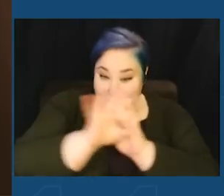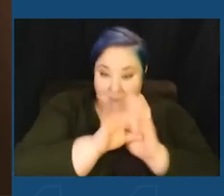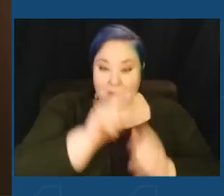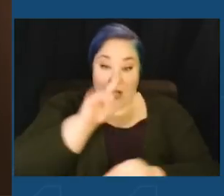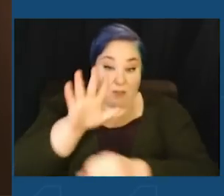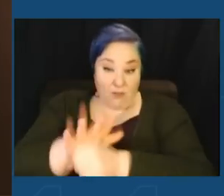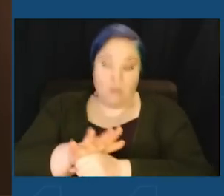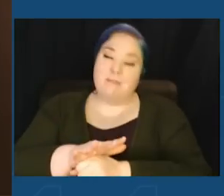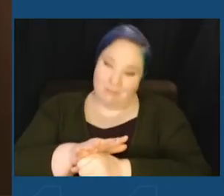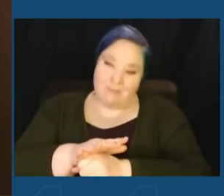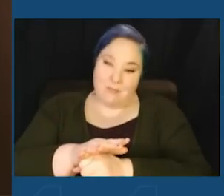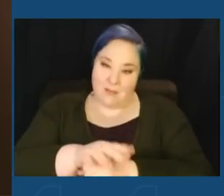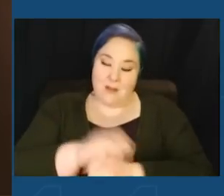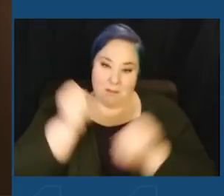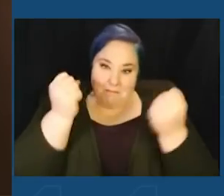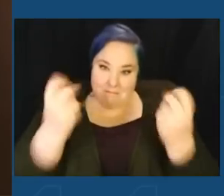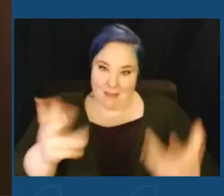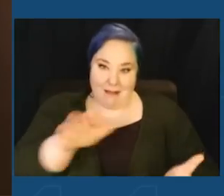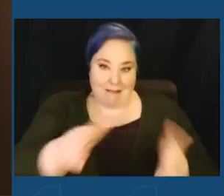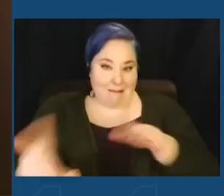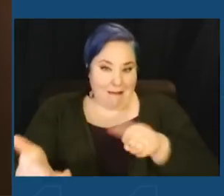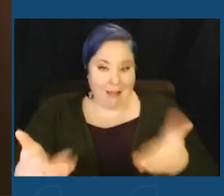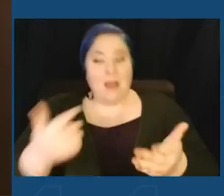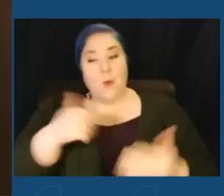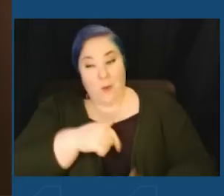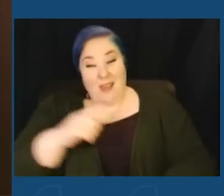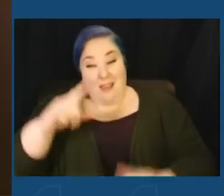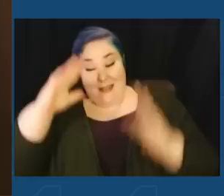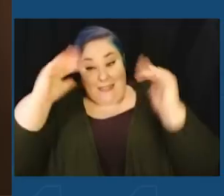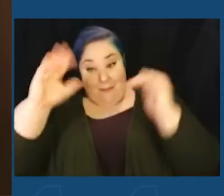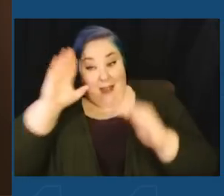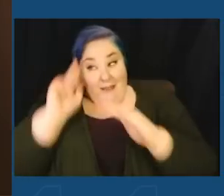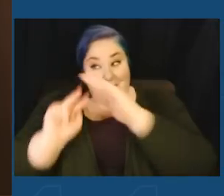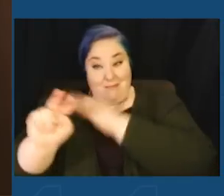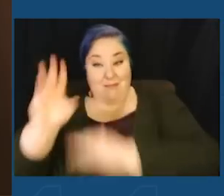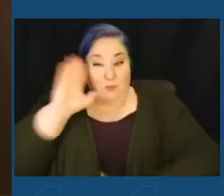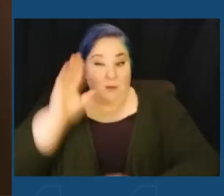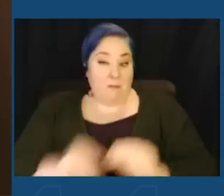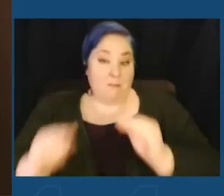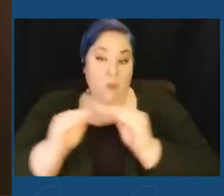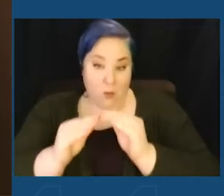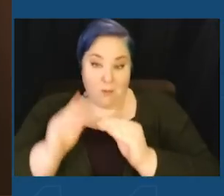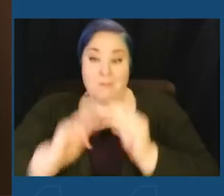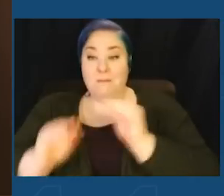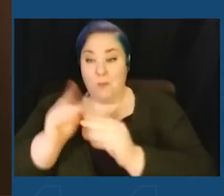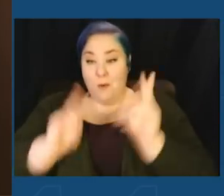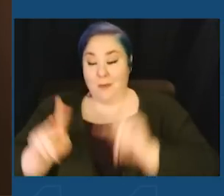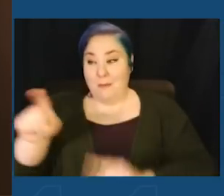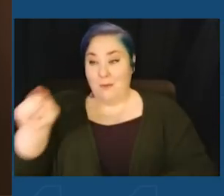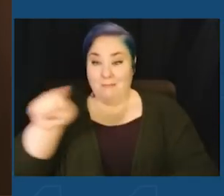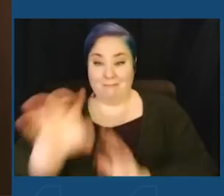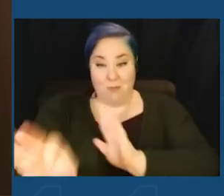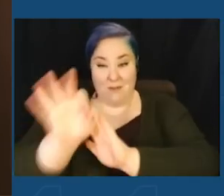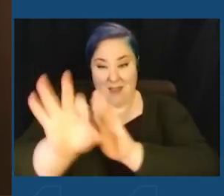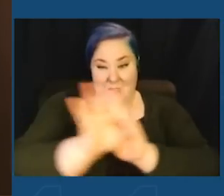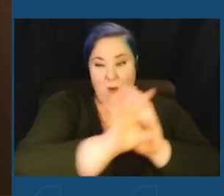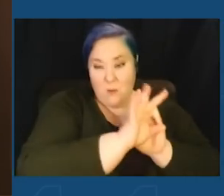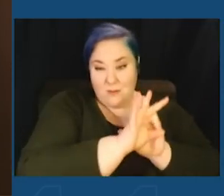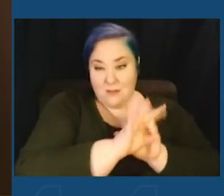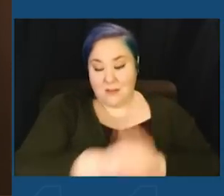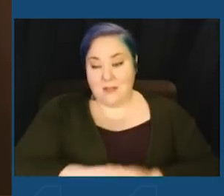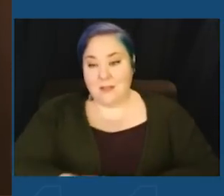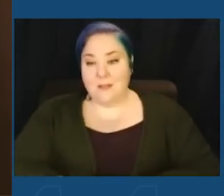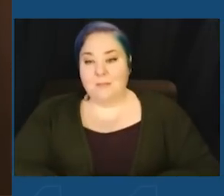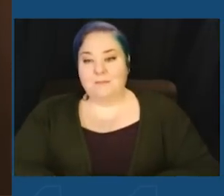there will be more as there are additional individuals that are found across our community. I can just say the same